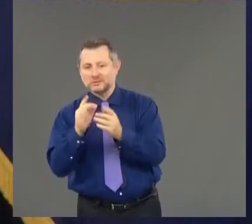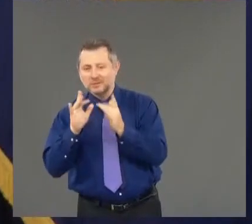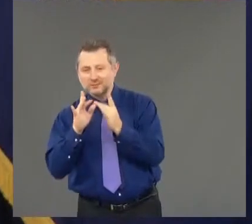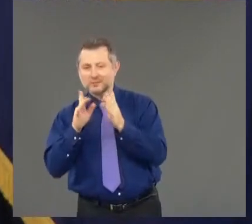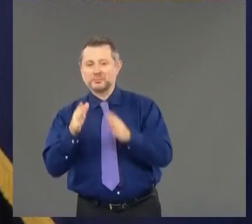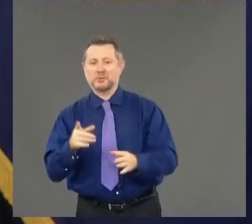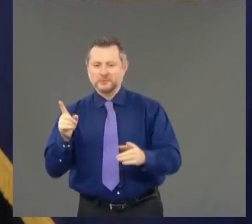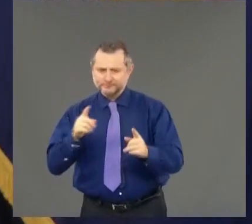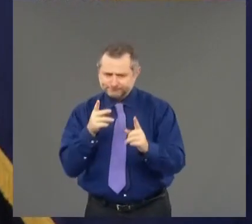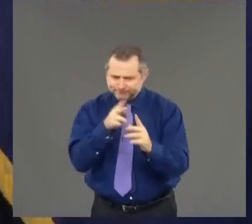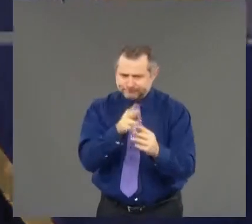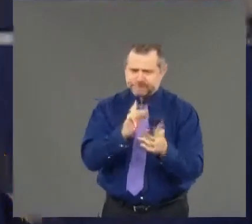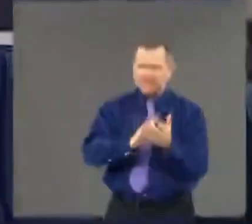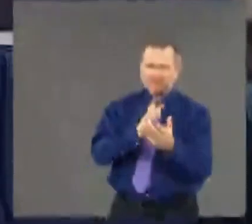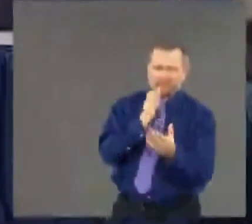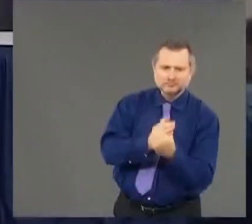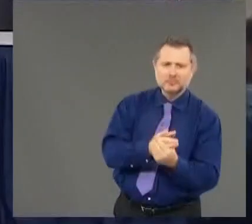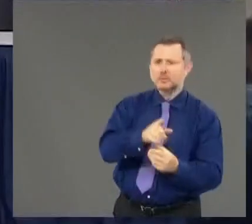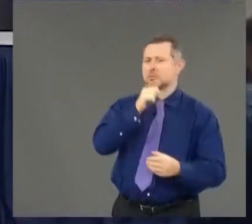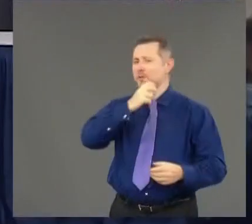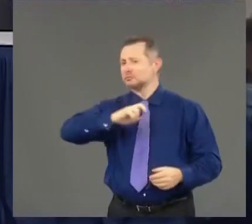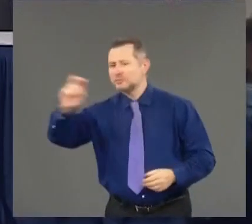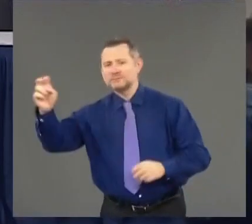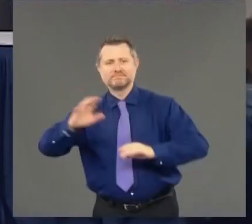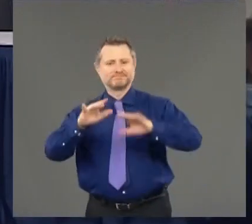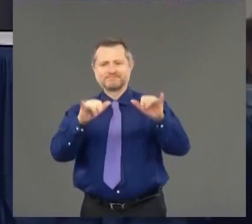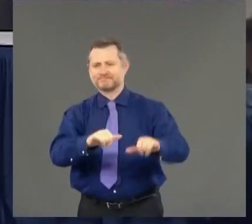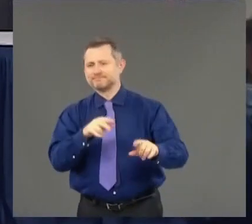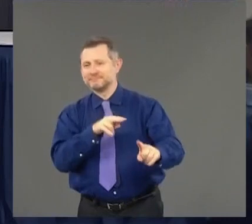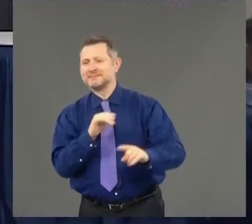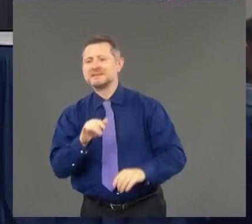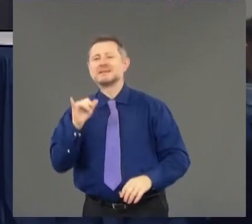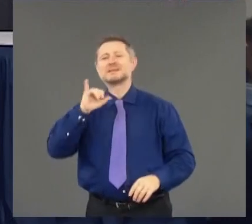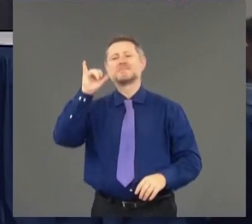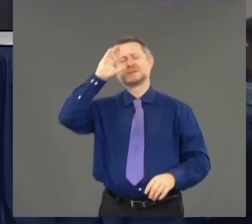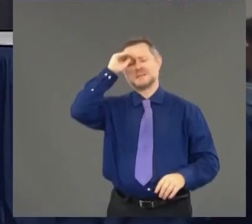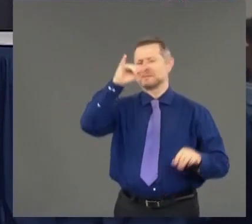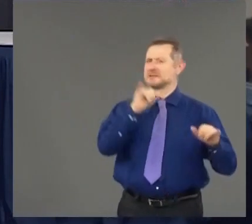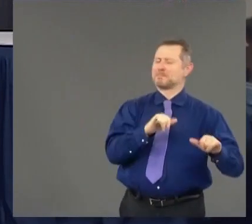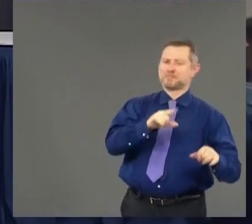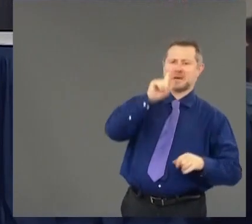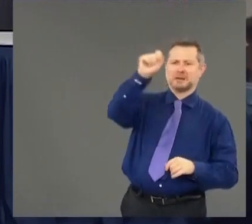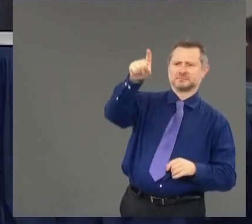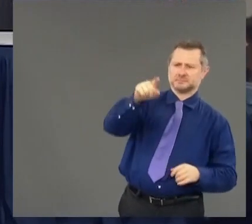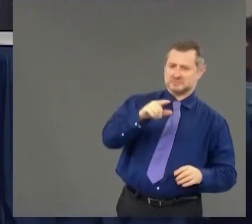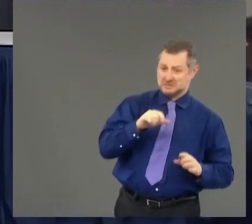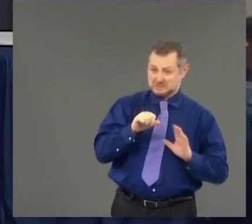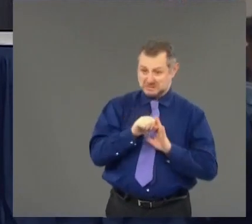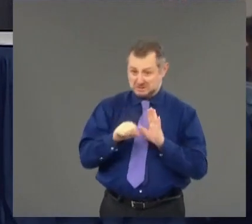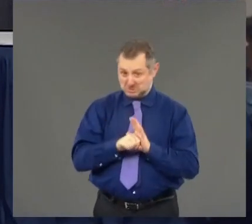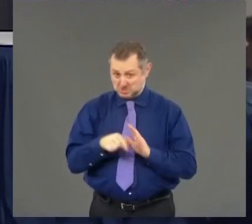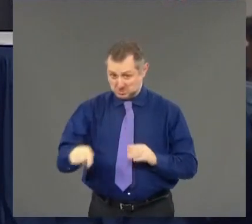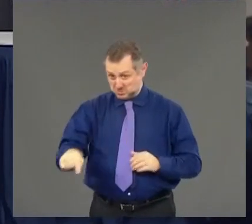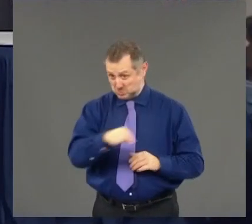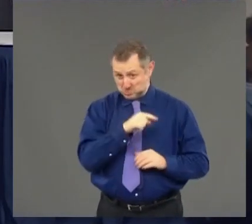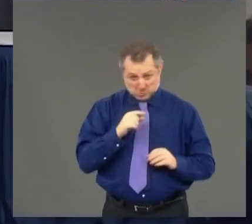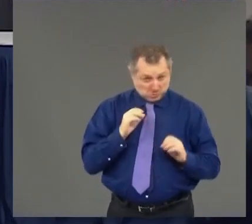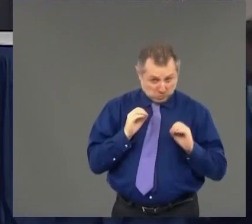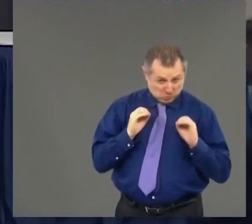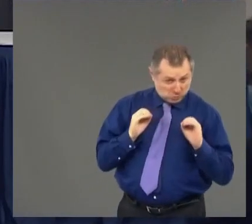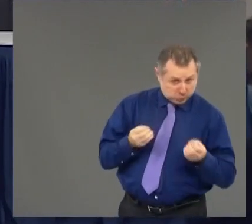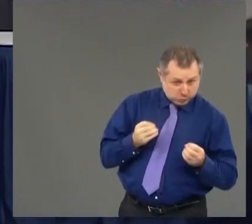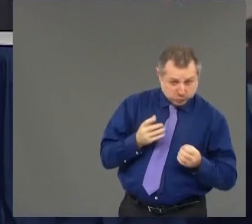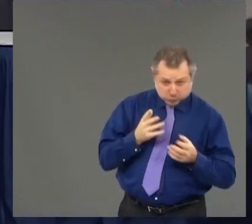came from Florida. But just to be sure, there's no actual, the state does not actually have available data to